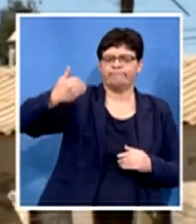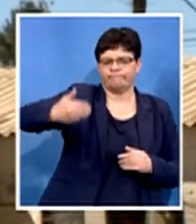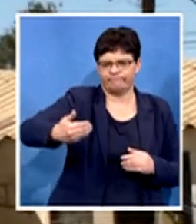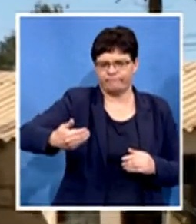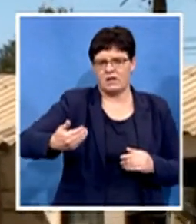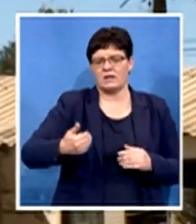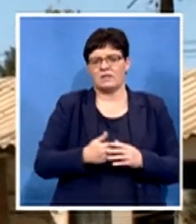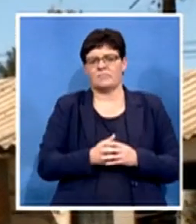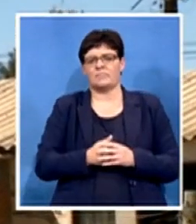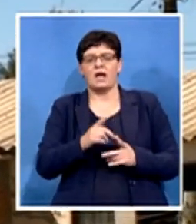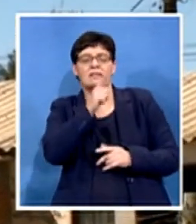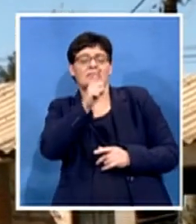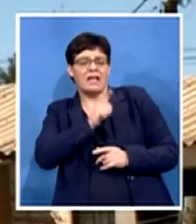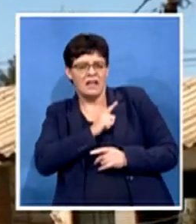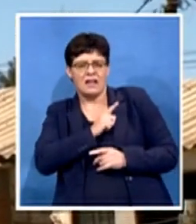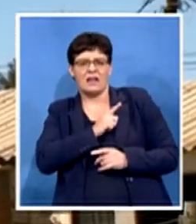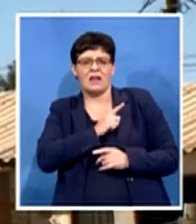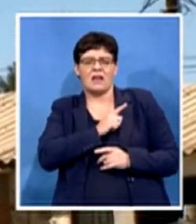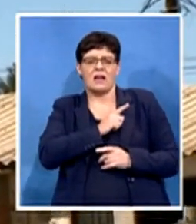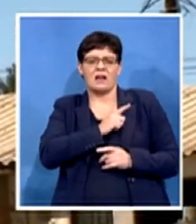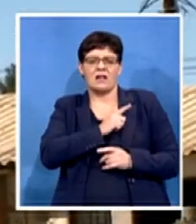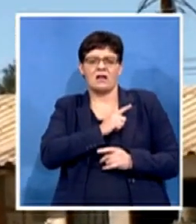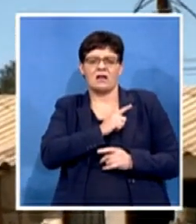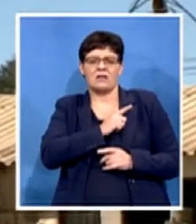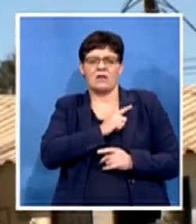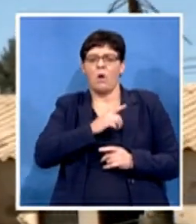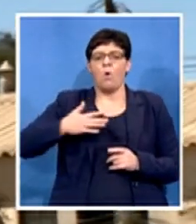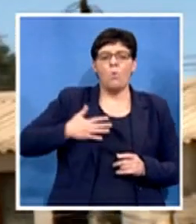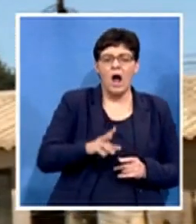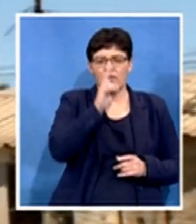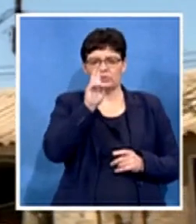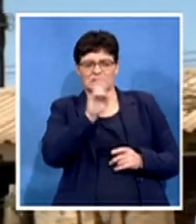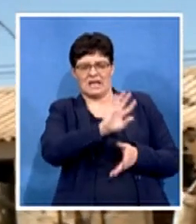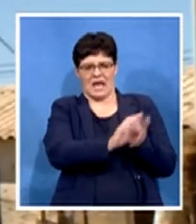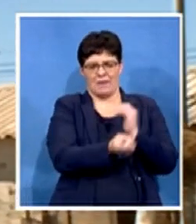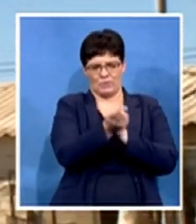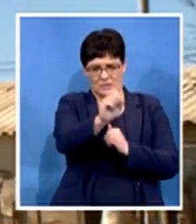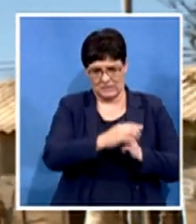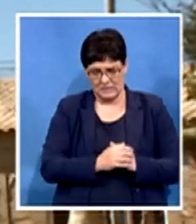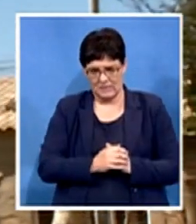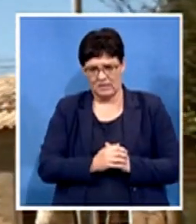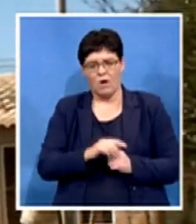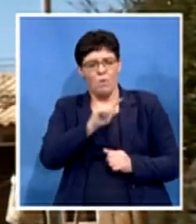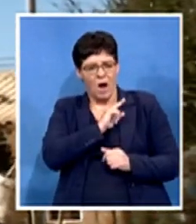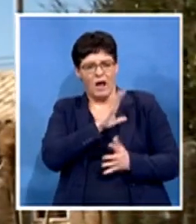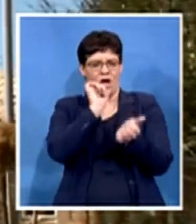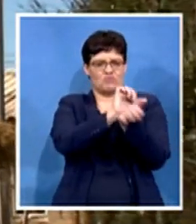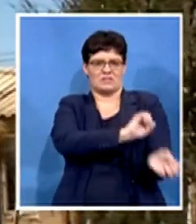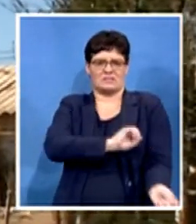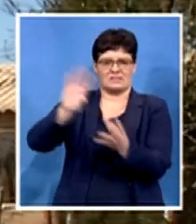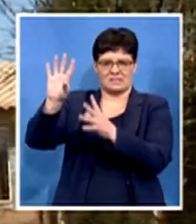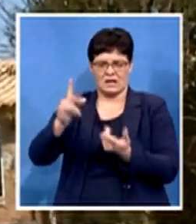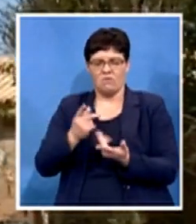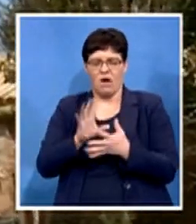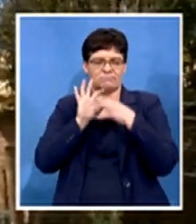what she will want to see happening, of course, with people being arrested in relation to this